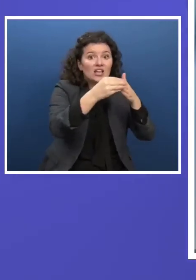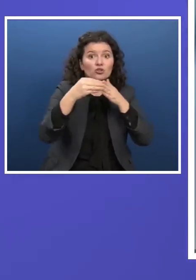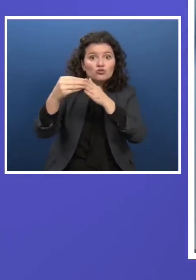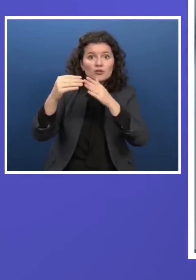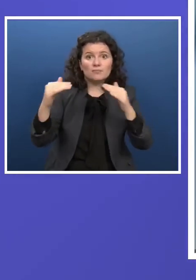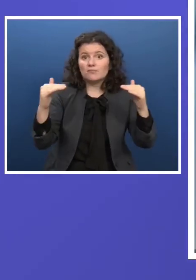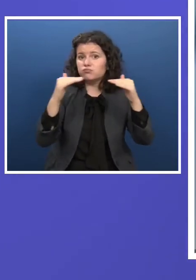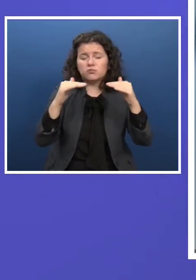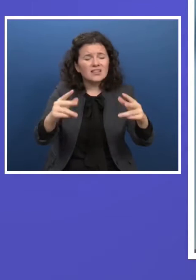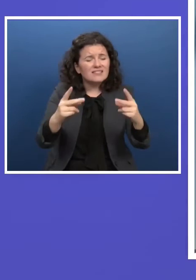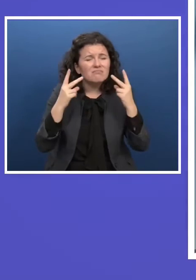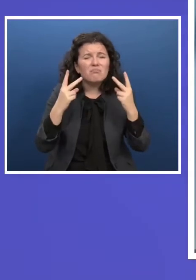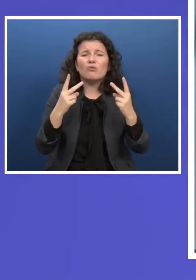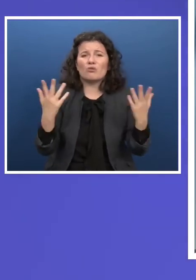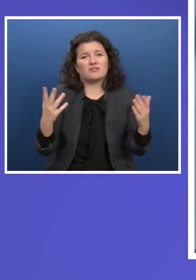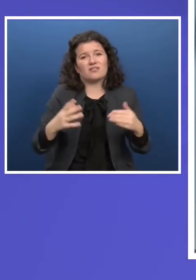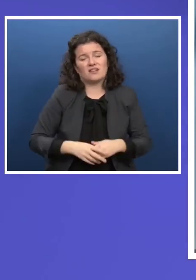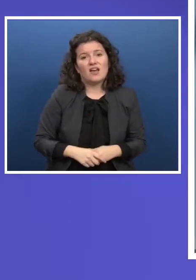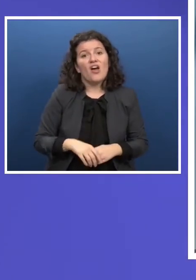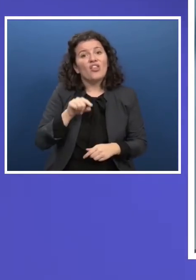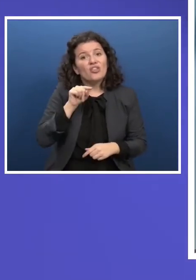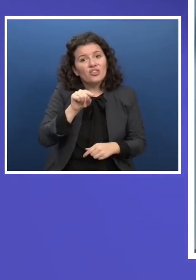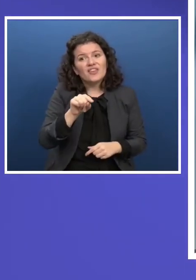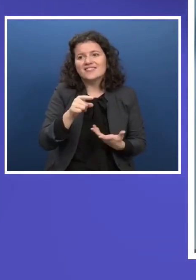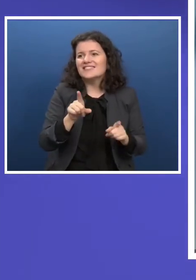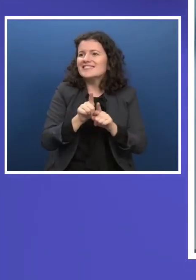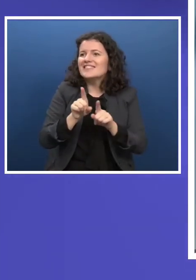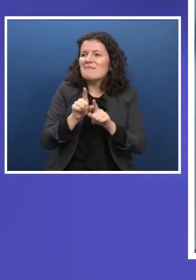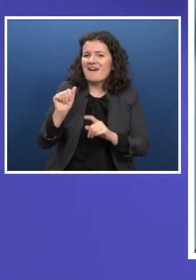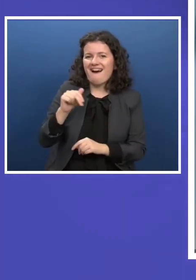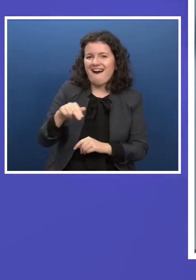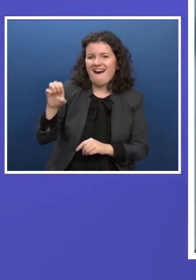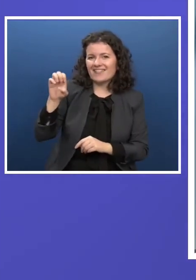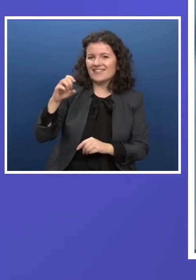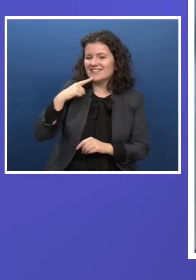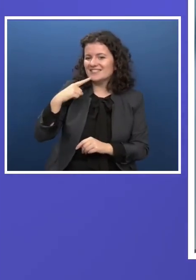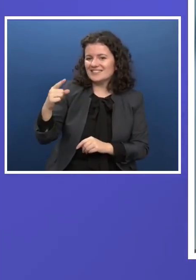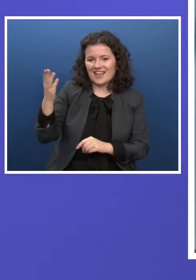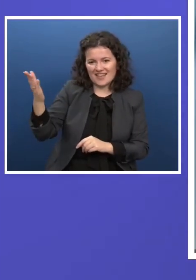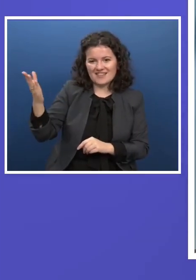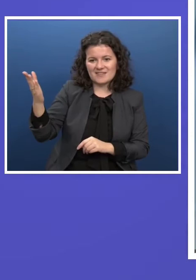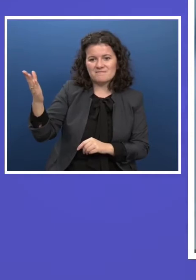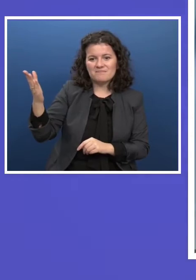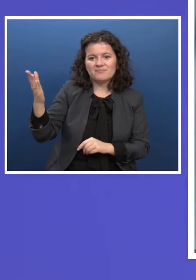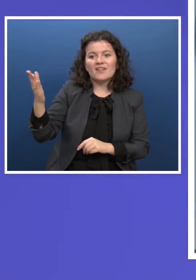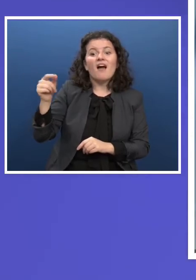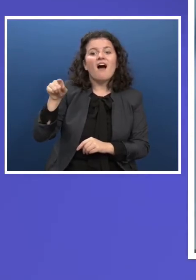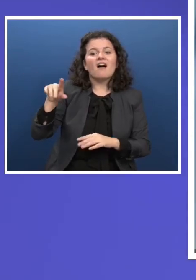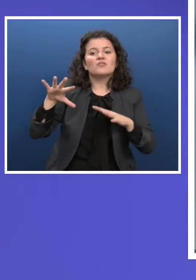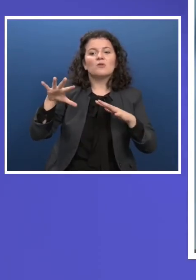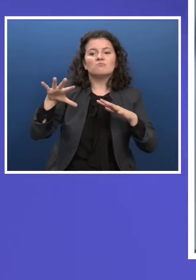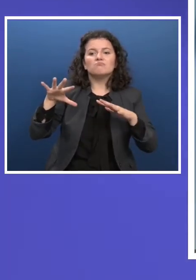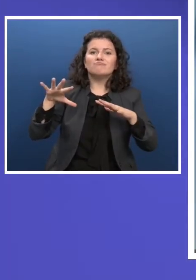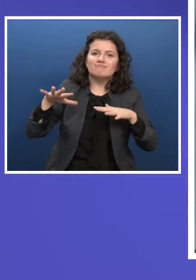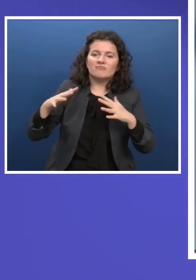terms. And it goes back to what I think Anne was mentioning in terms of the talents. in the end, we are facing with